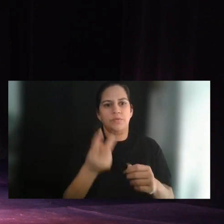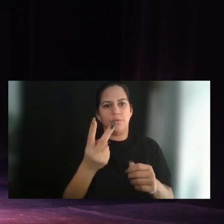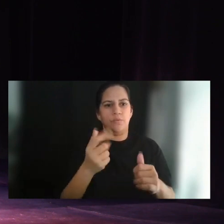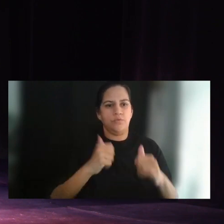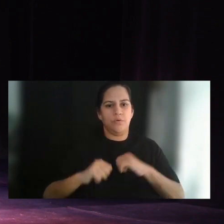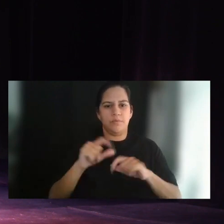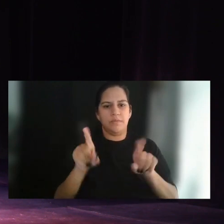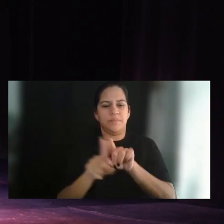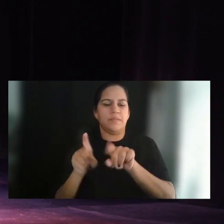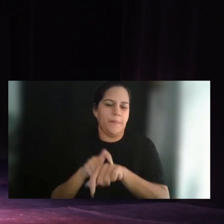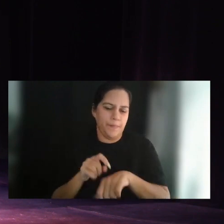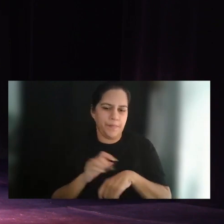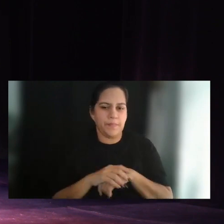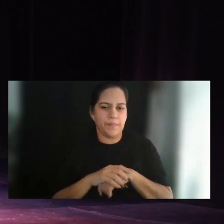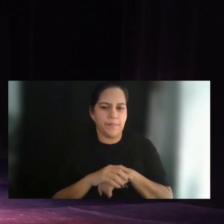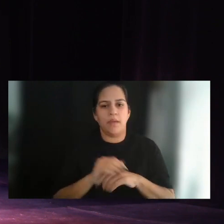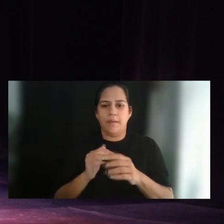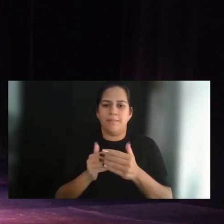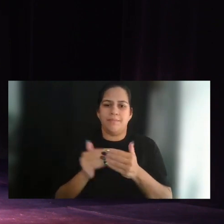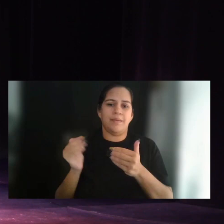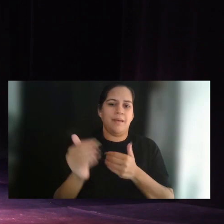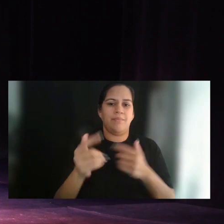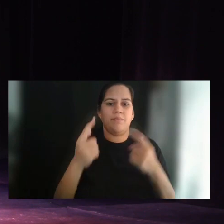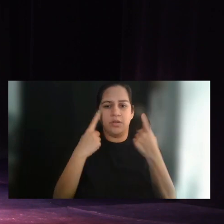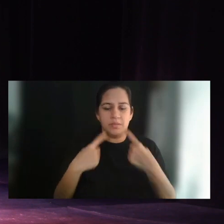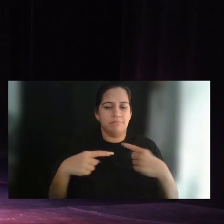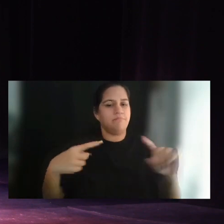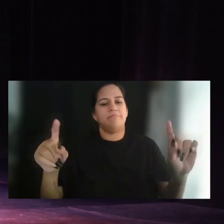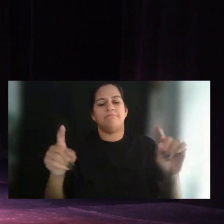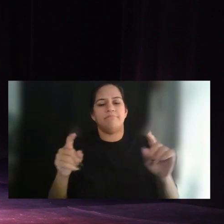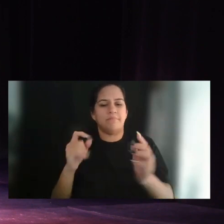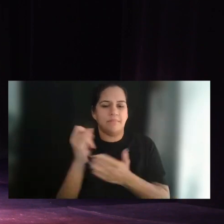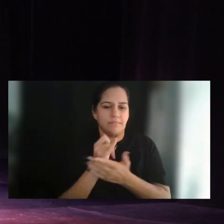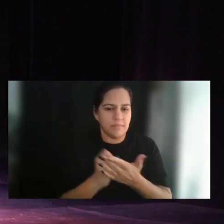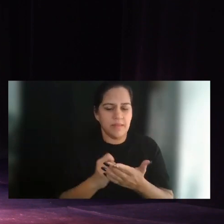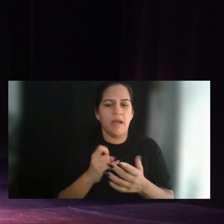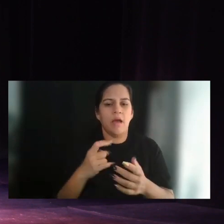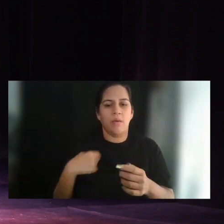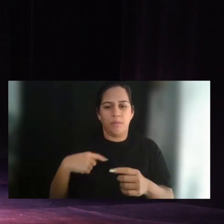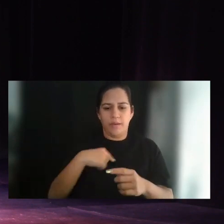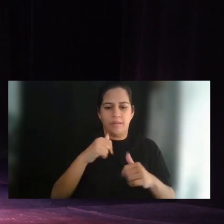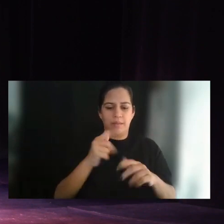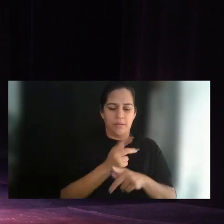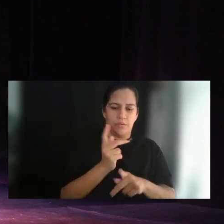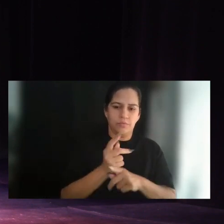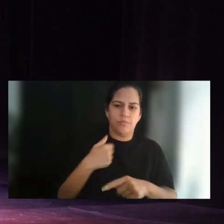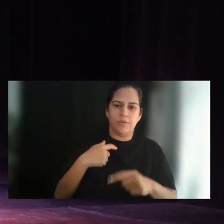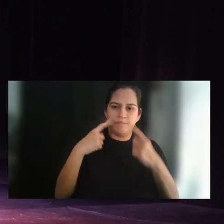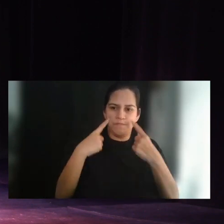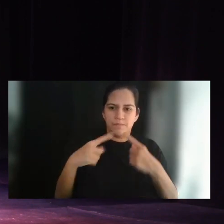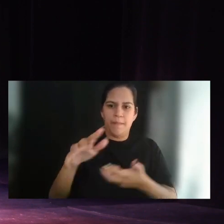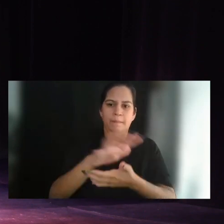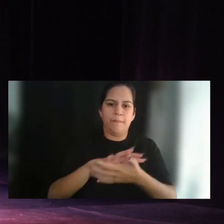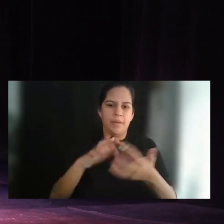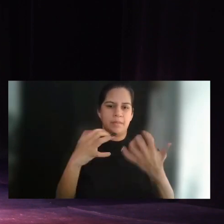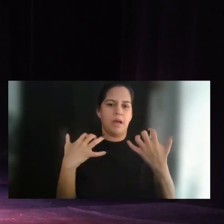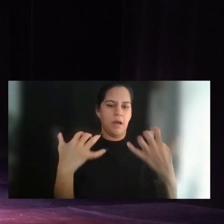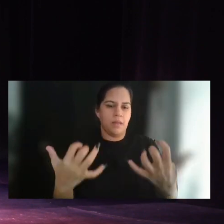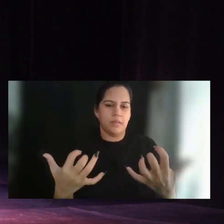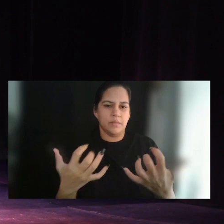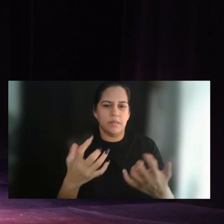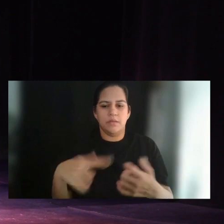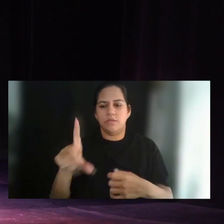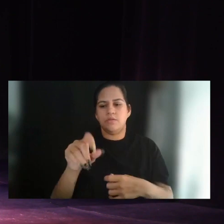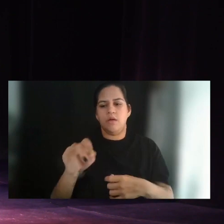the artistic success, we as producers of the Toronto production were most proud that we achieved a mixed audience. Don, a third-generation